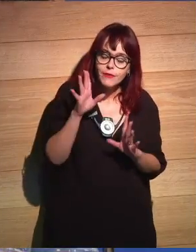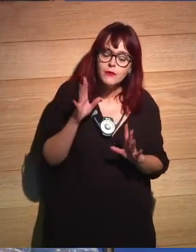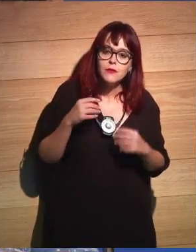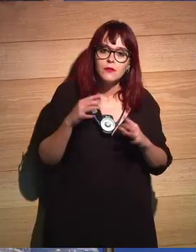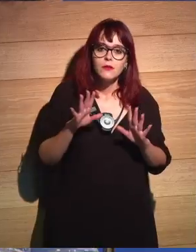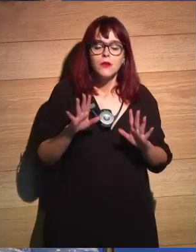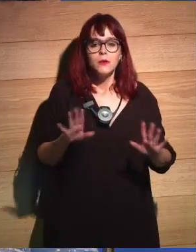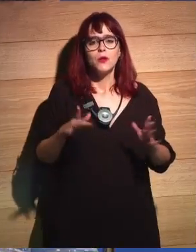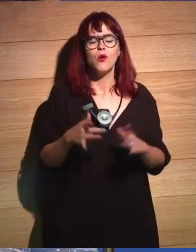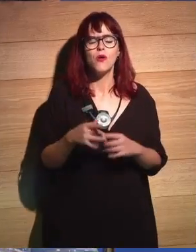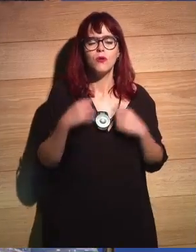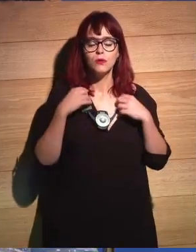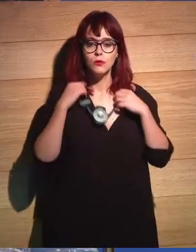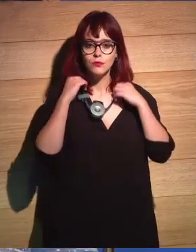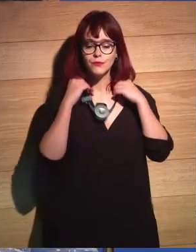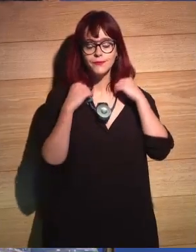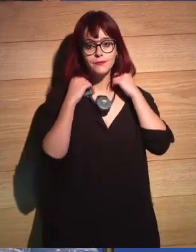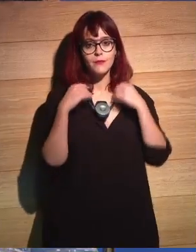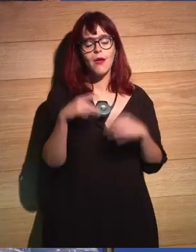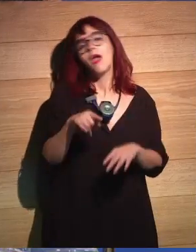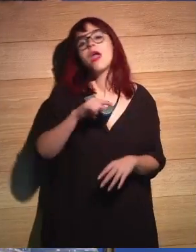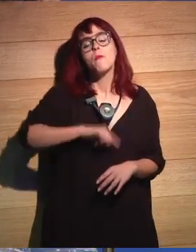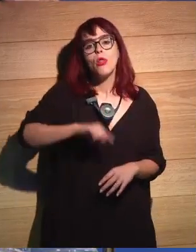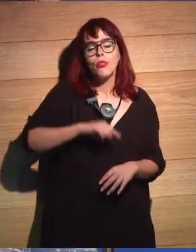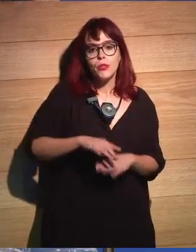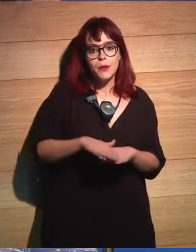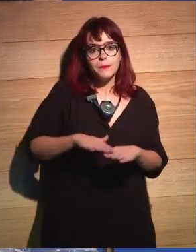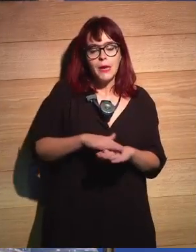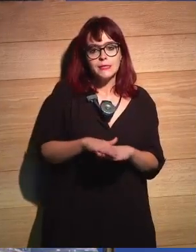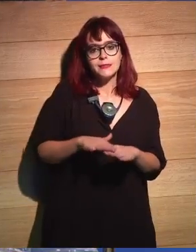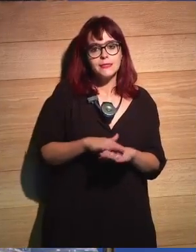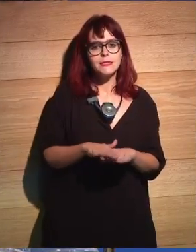But I think these basic emotions